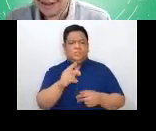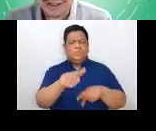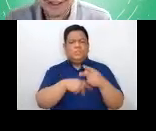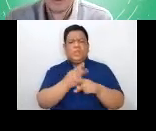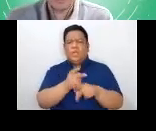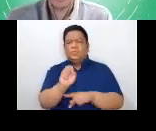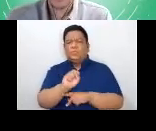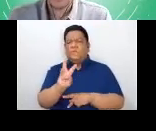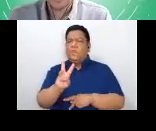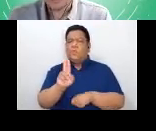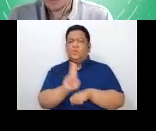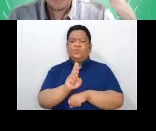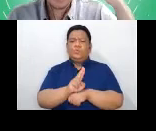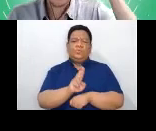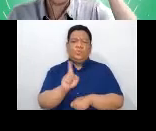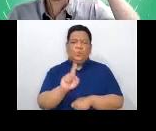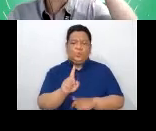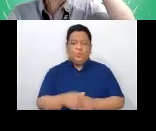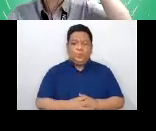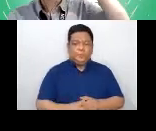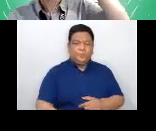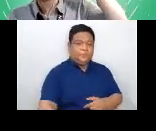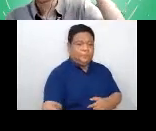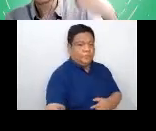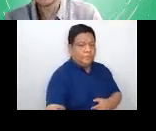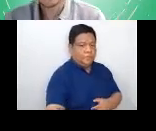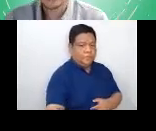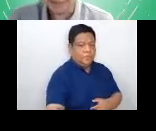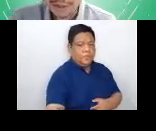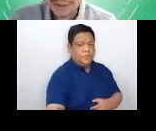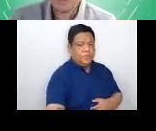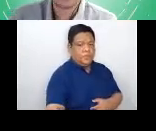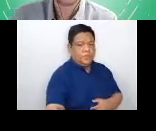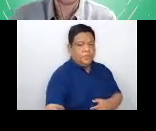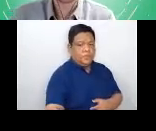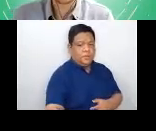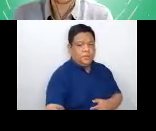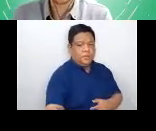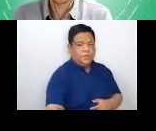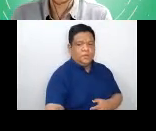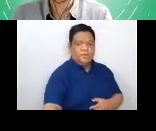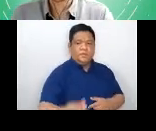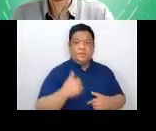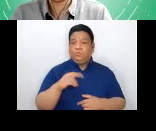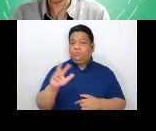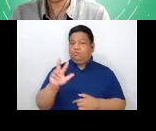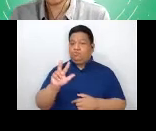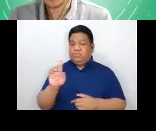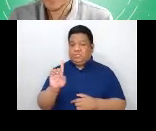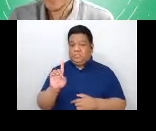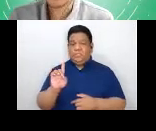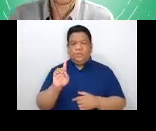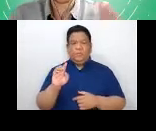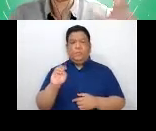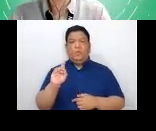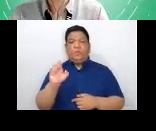the 3D models? And so when we talk about 3D modeling, there are many different approaches, many different forms. The one we can first